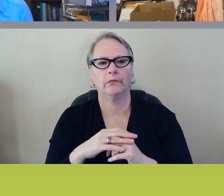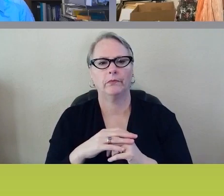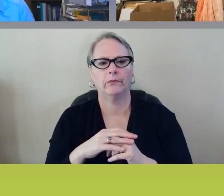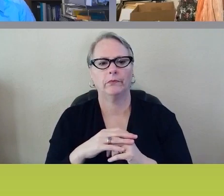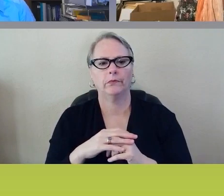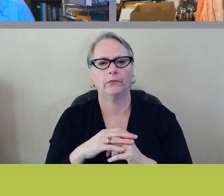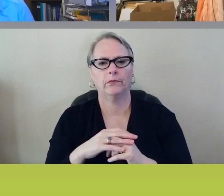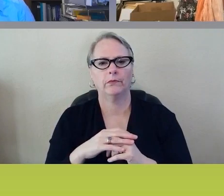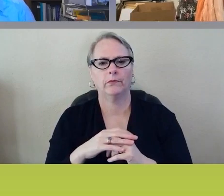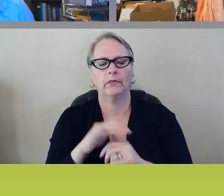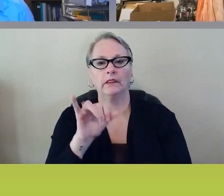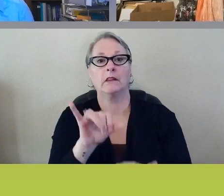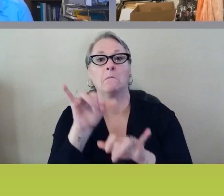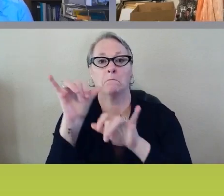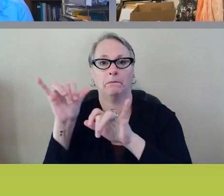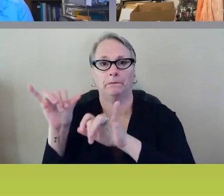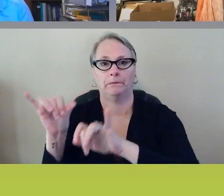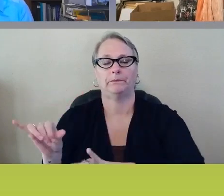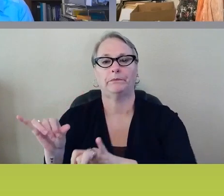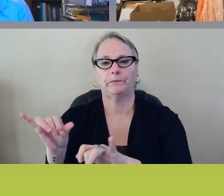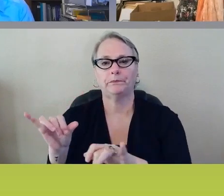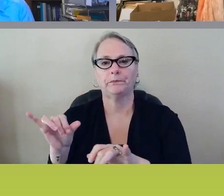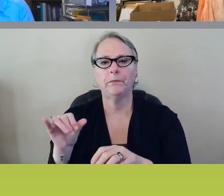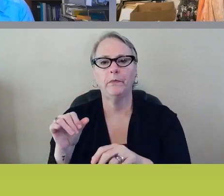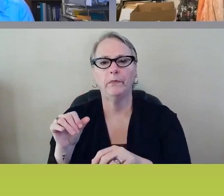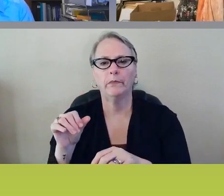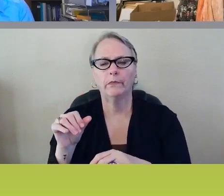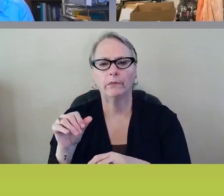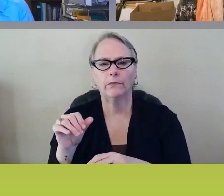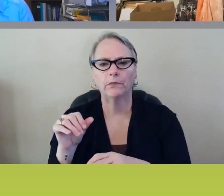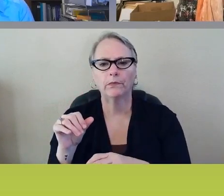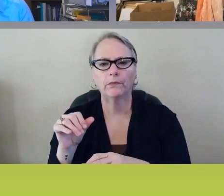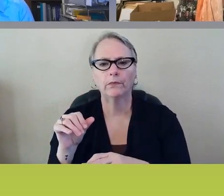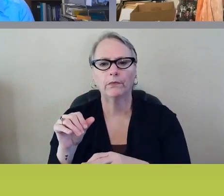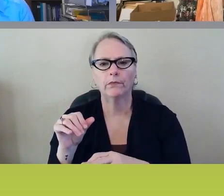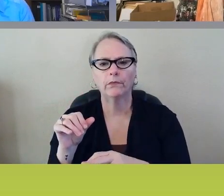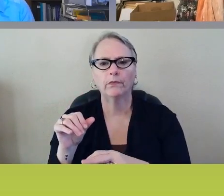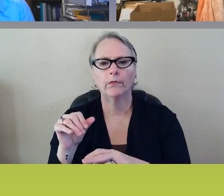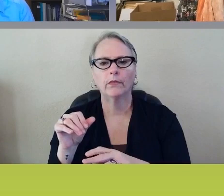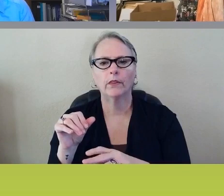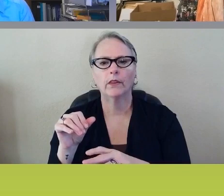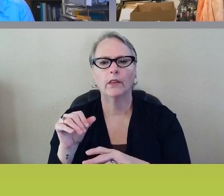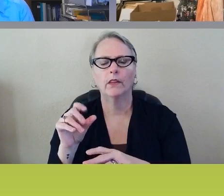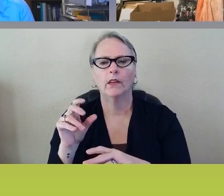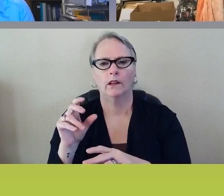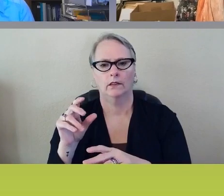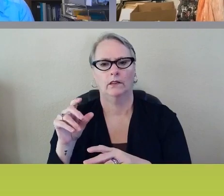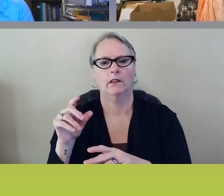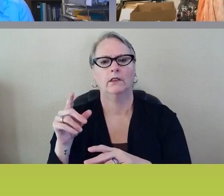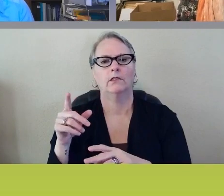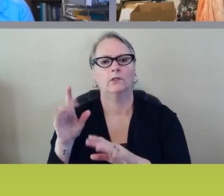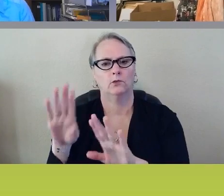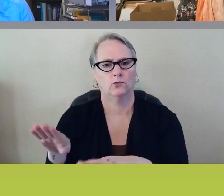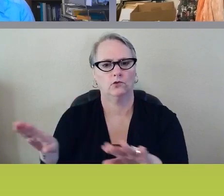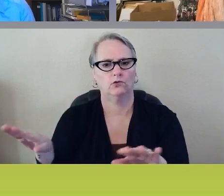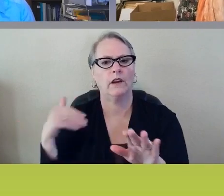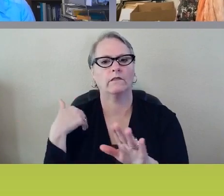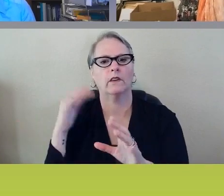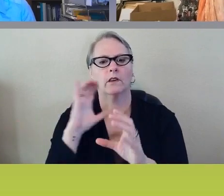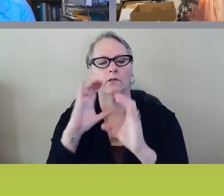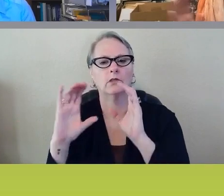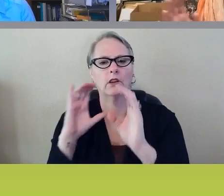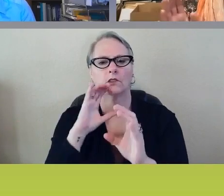interactions. There is a rich dialogues, there are conversations that bring ideas up.